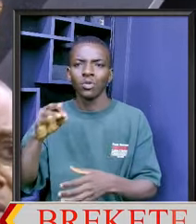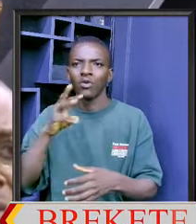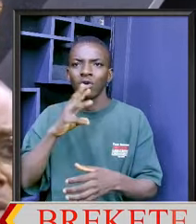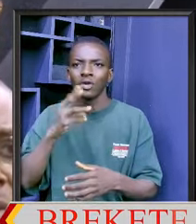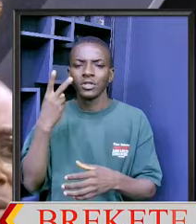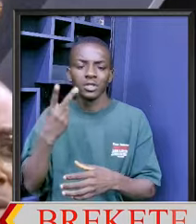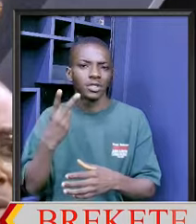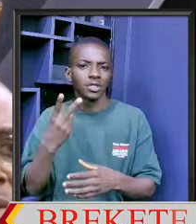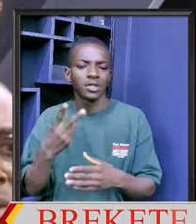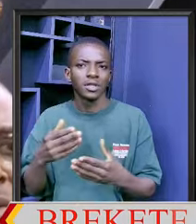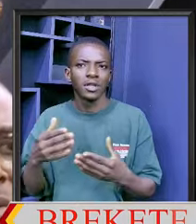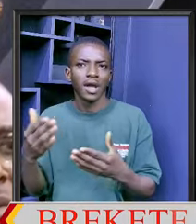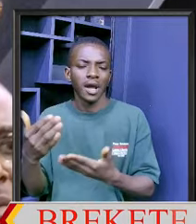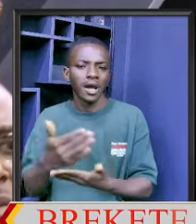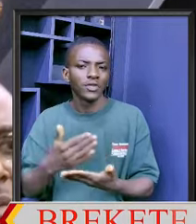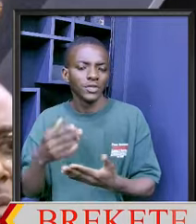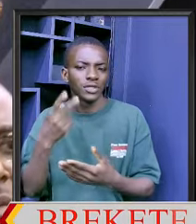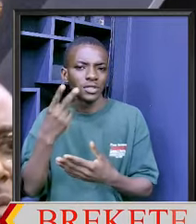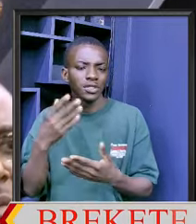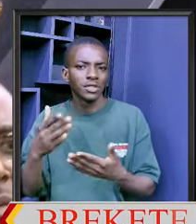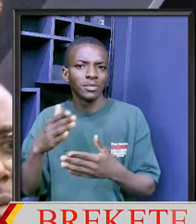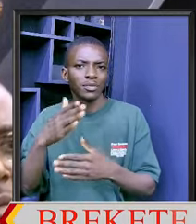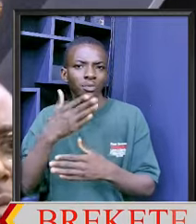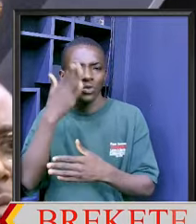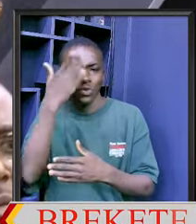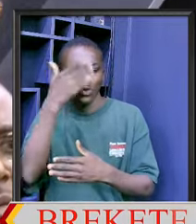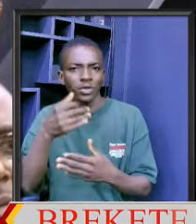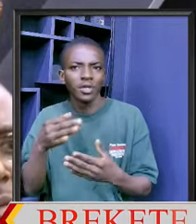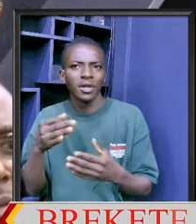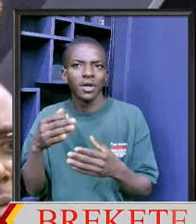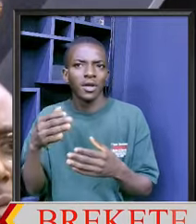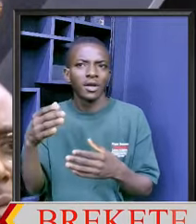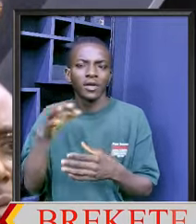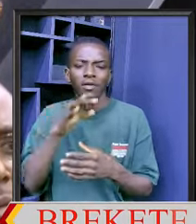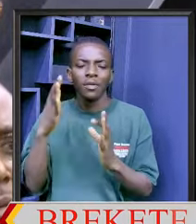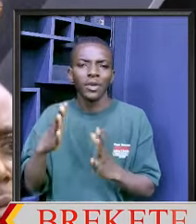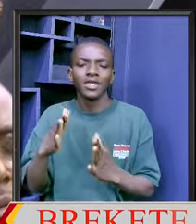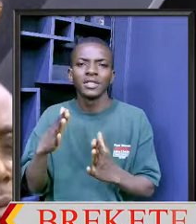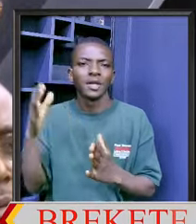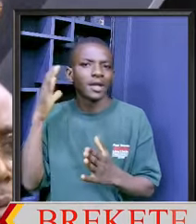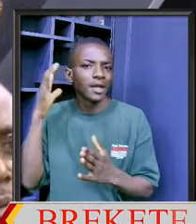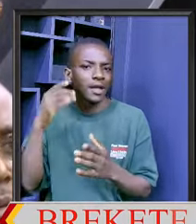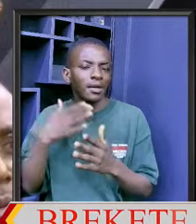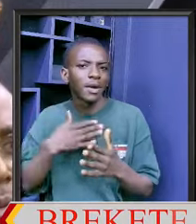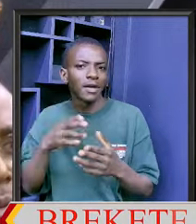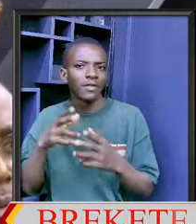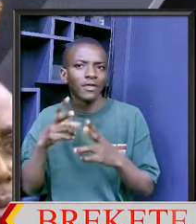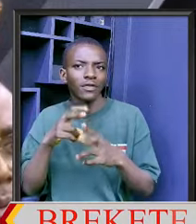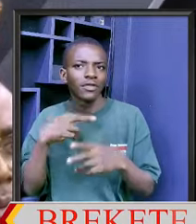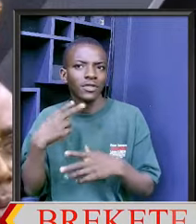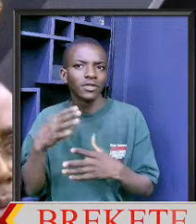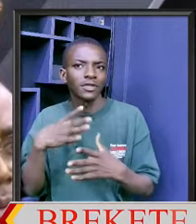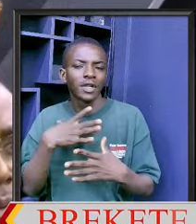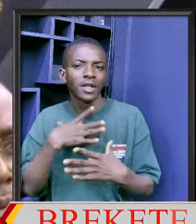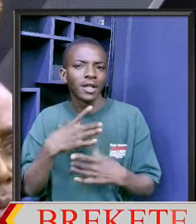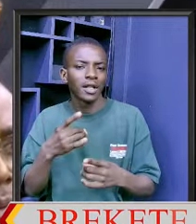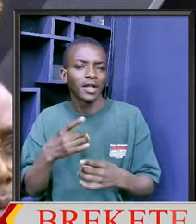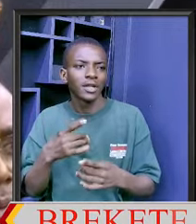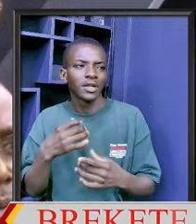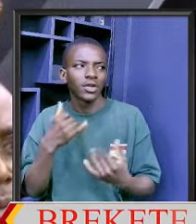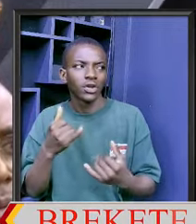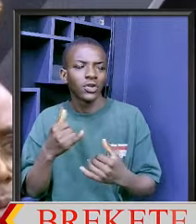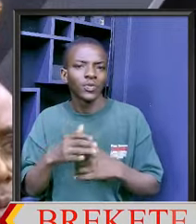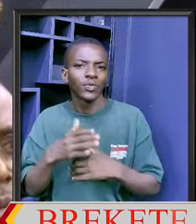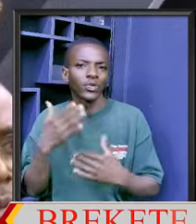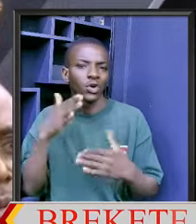you see the yield. You see the beauty of it. Farmers are hearing my voice who are using it. If they like, they can call in and tell I you beg, what